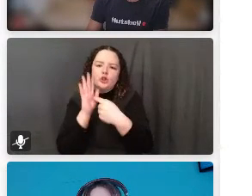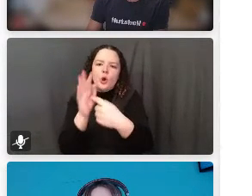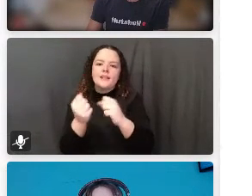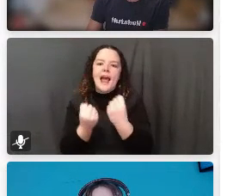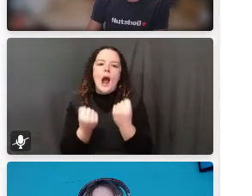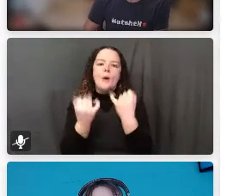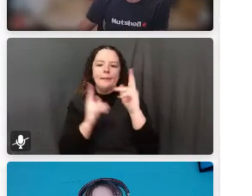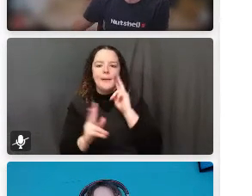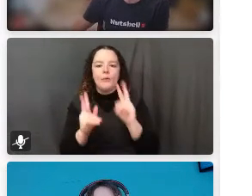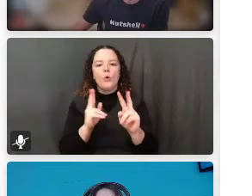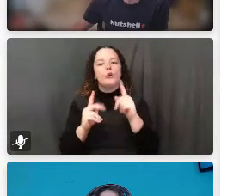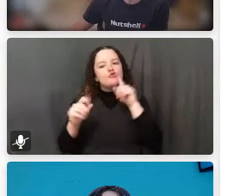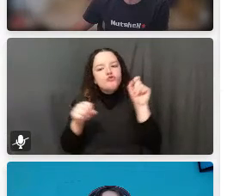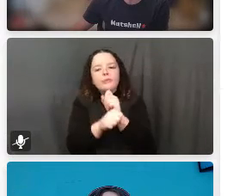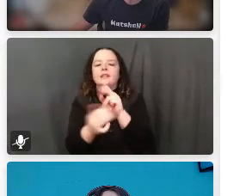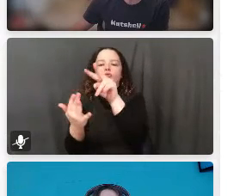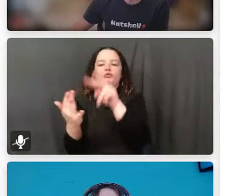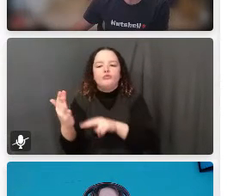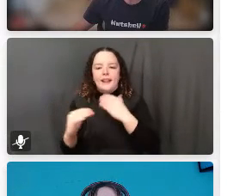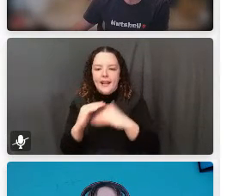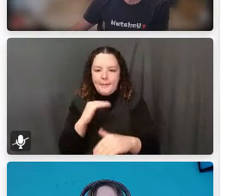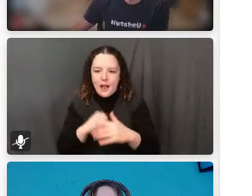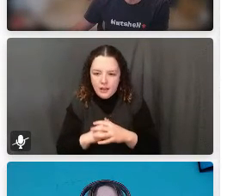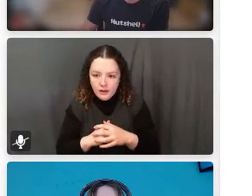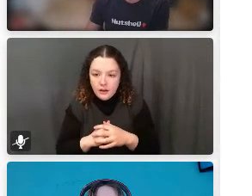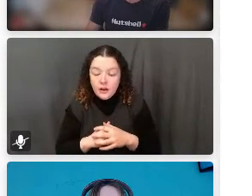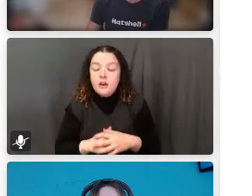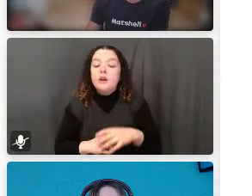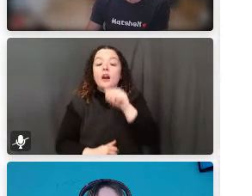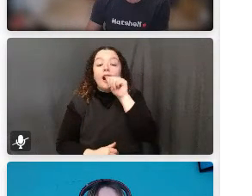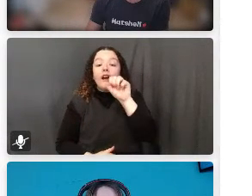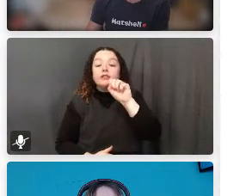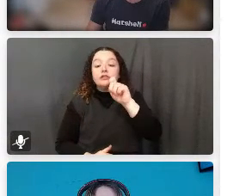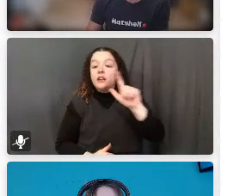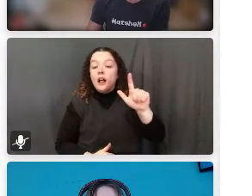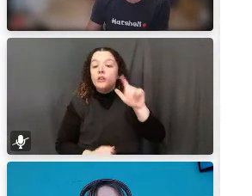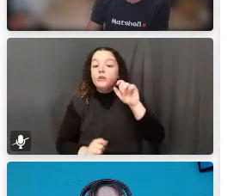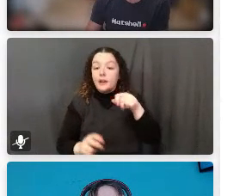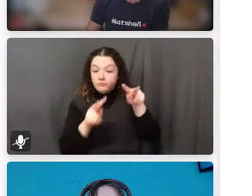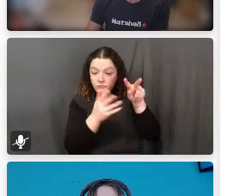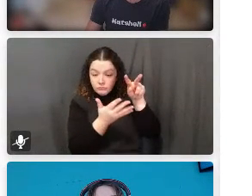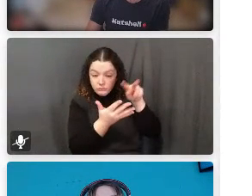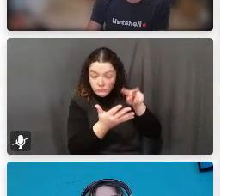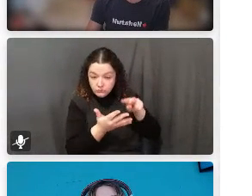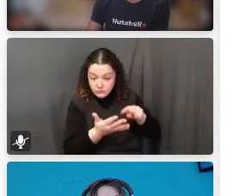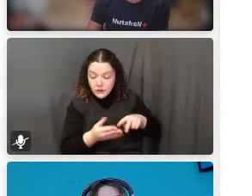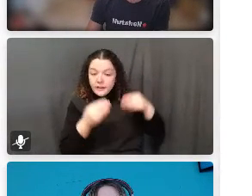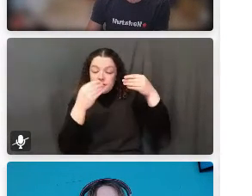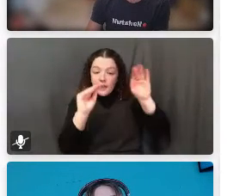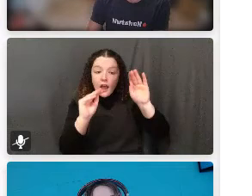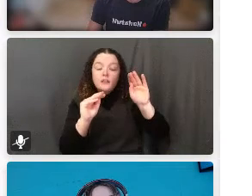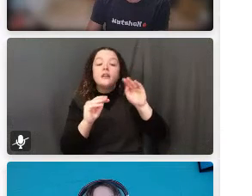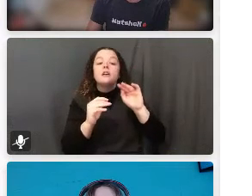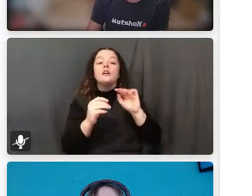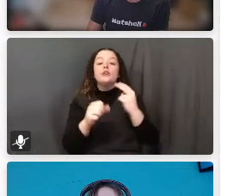opened. And with Nutshell, you can also track engagement down your sales funnel by looking at the email drip